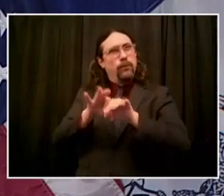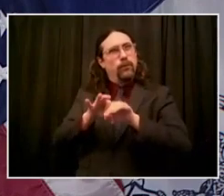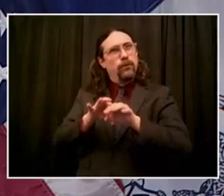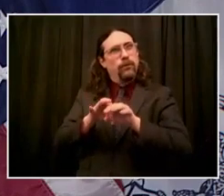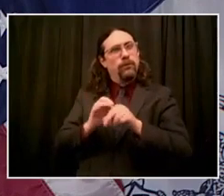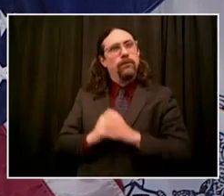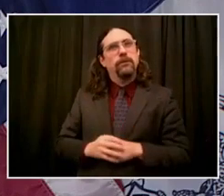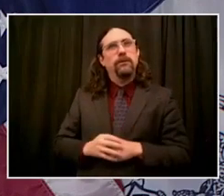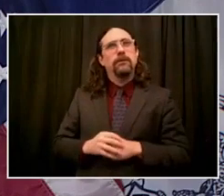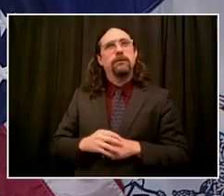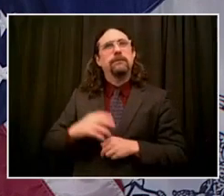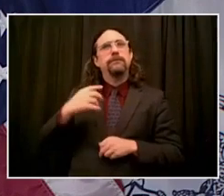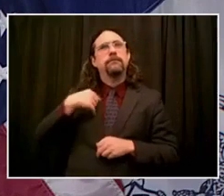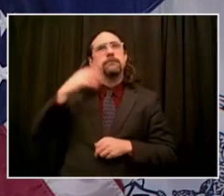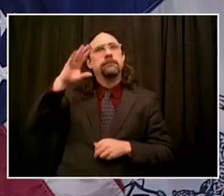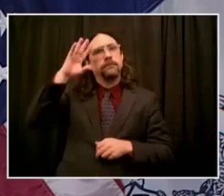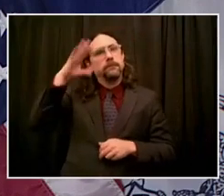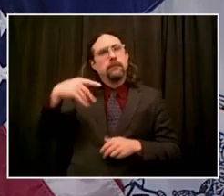smart standards.